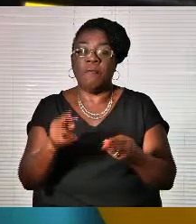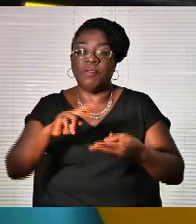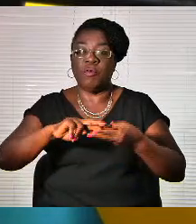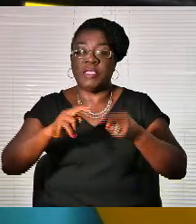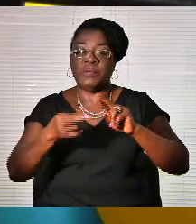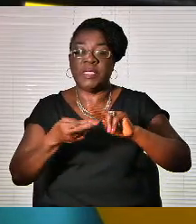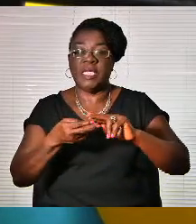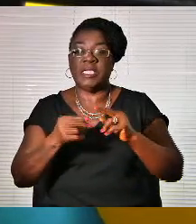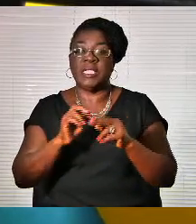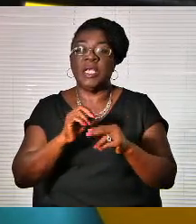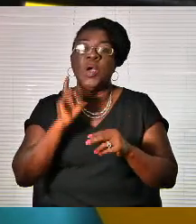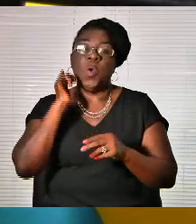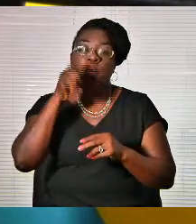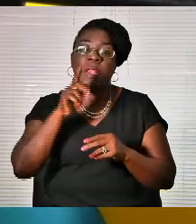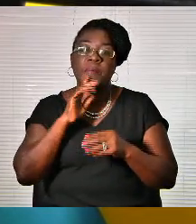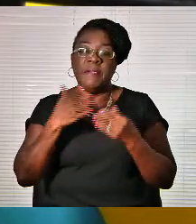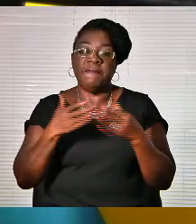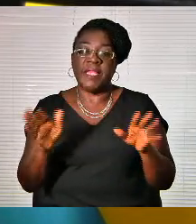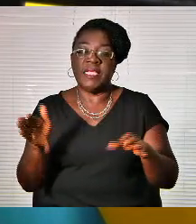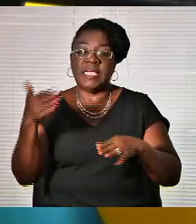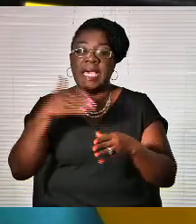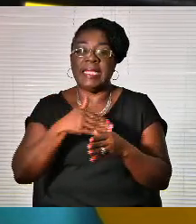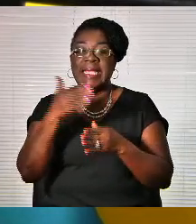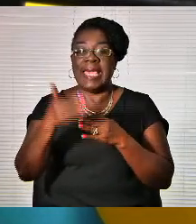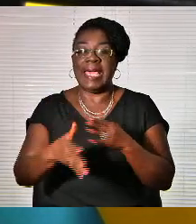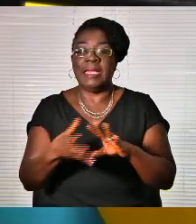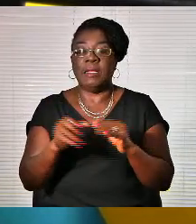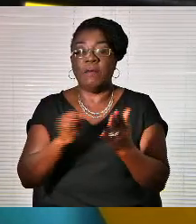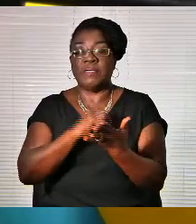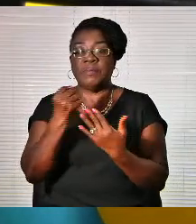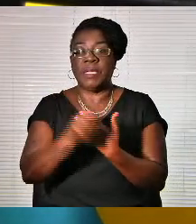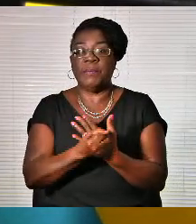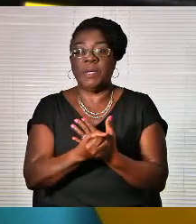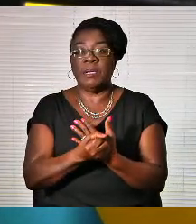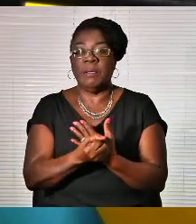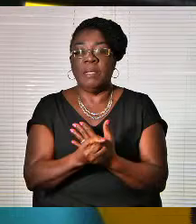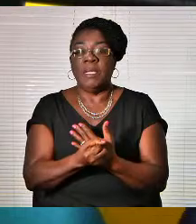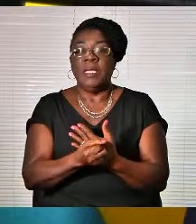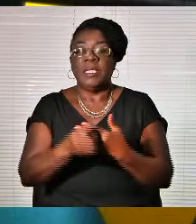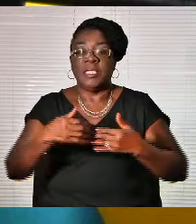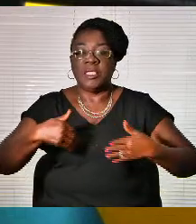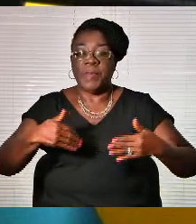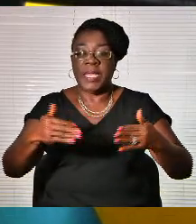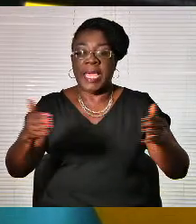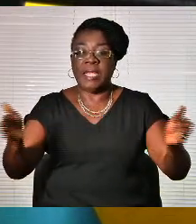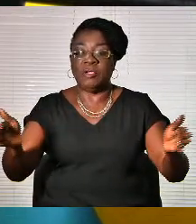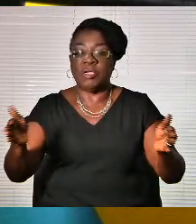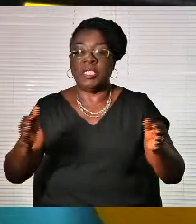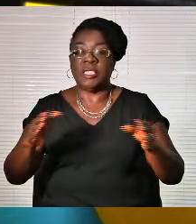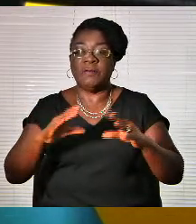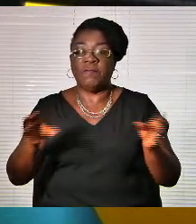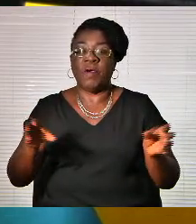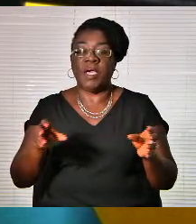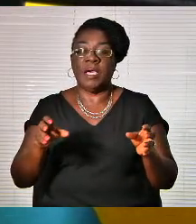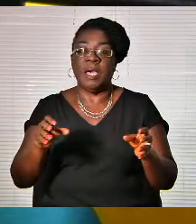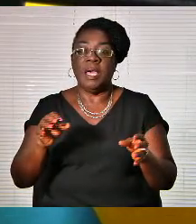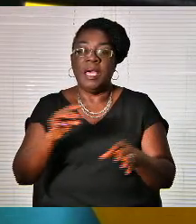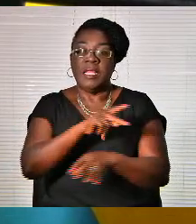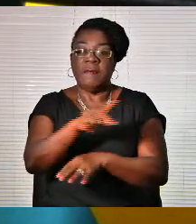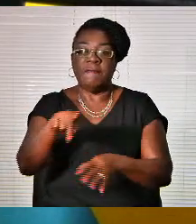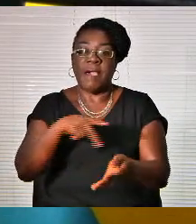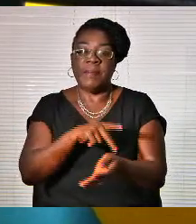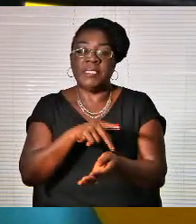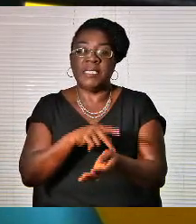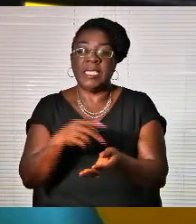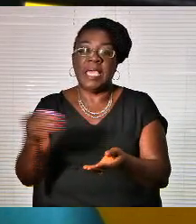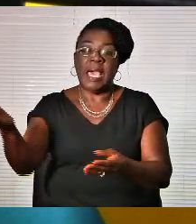schedule for completion at the end of September. This includes main entrance, foyer, pharmacy, admissions,